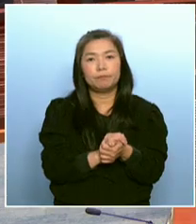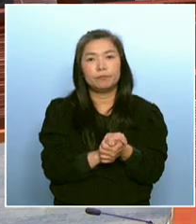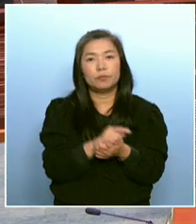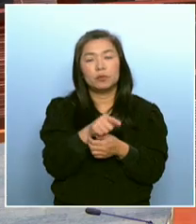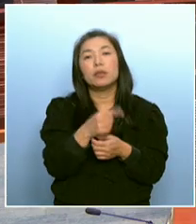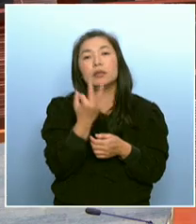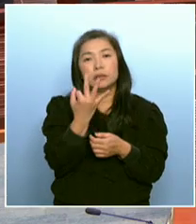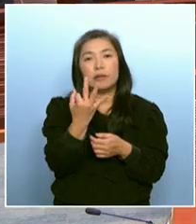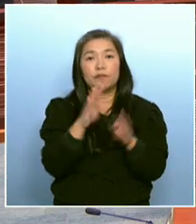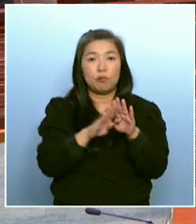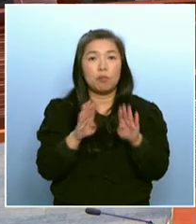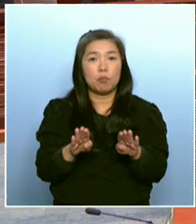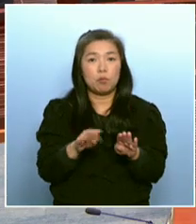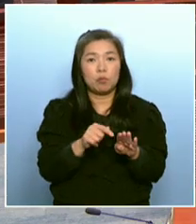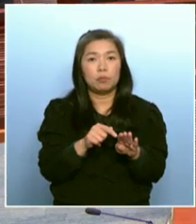First,